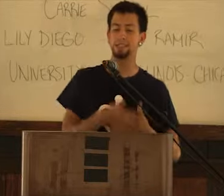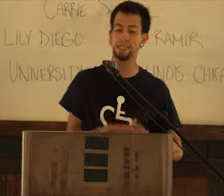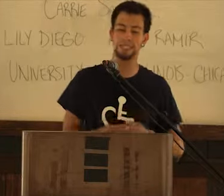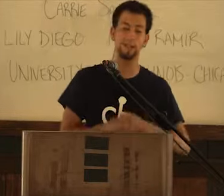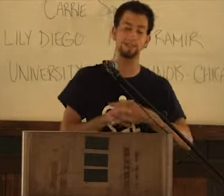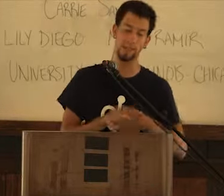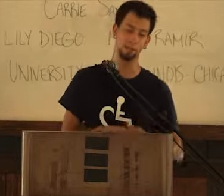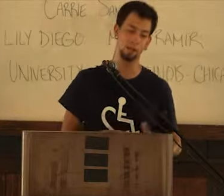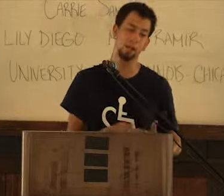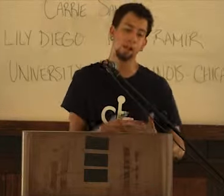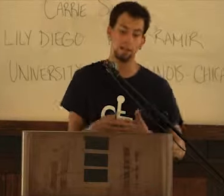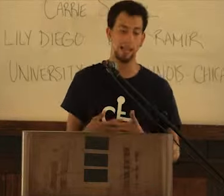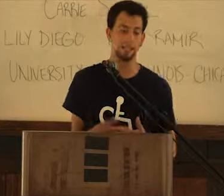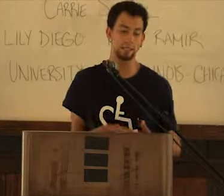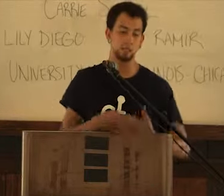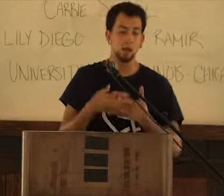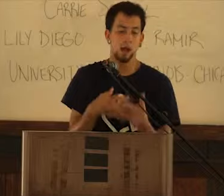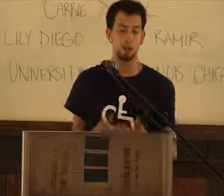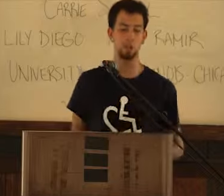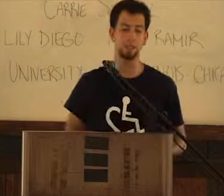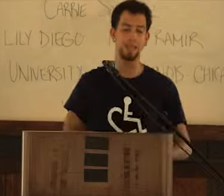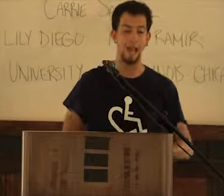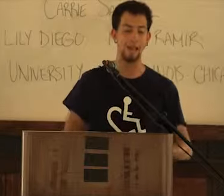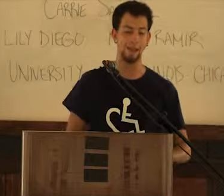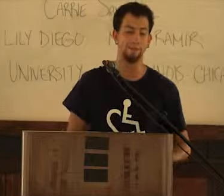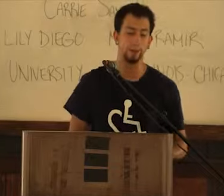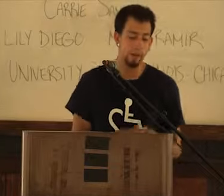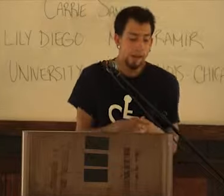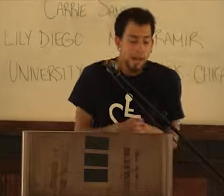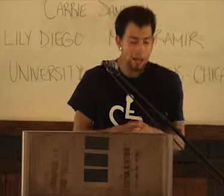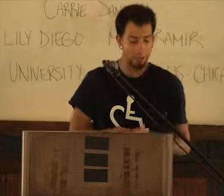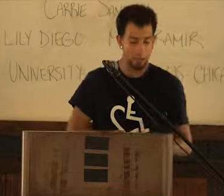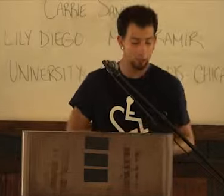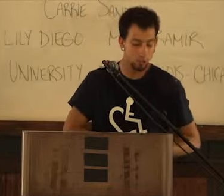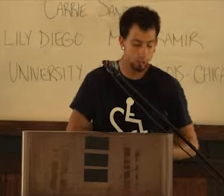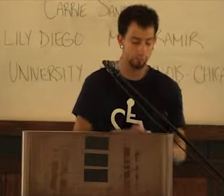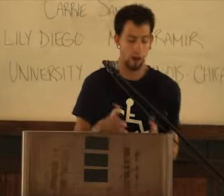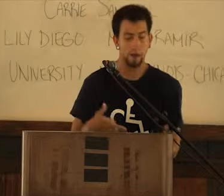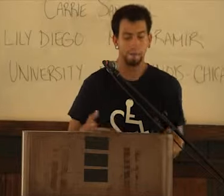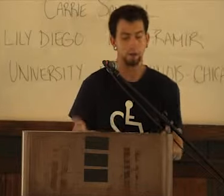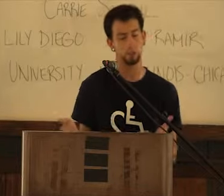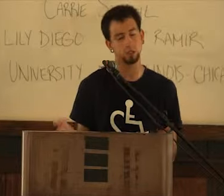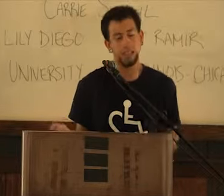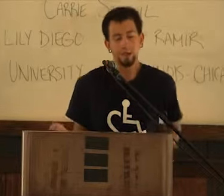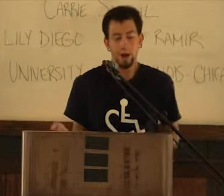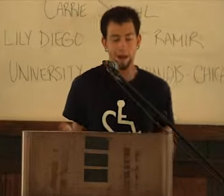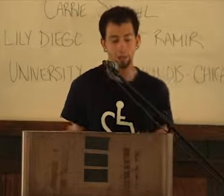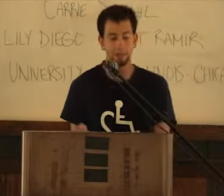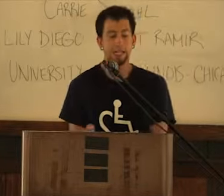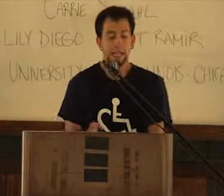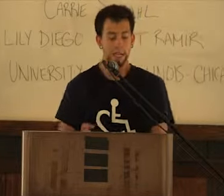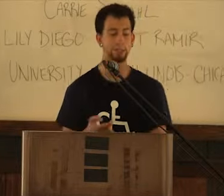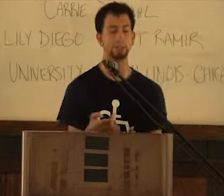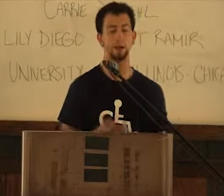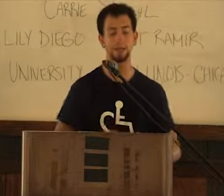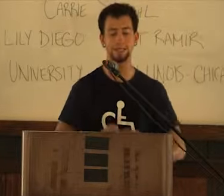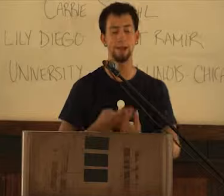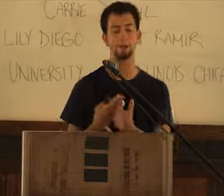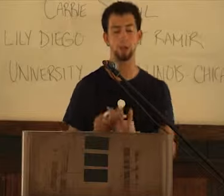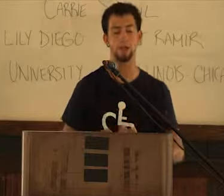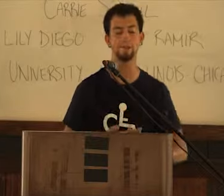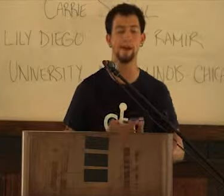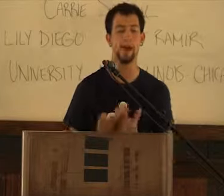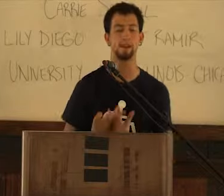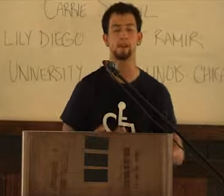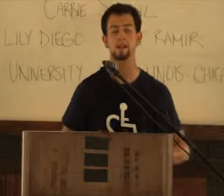was less accepting, less understanding. For as my soul spread over those thin wires, his response